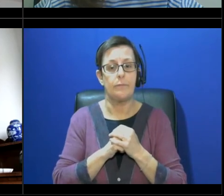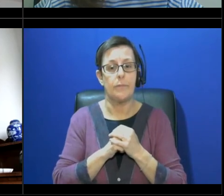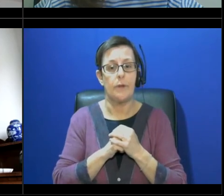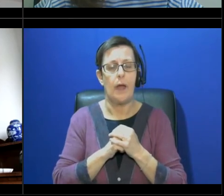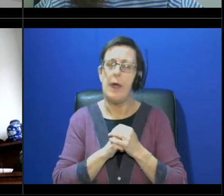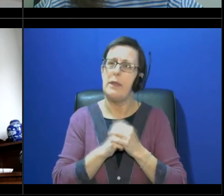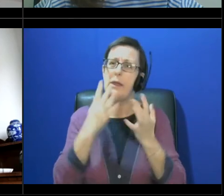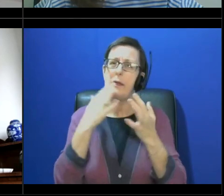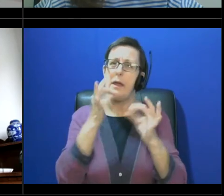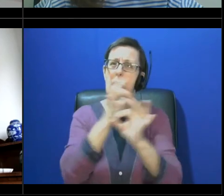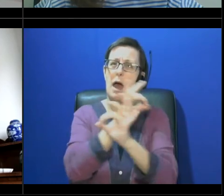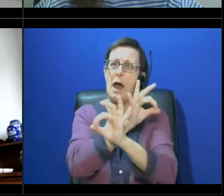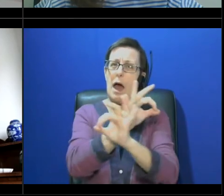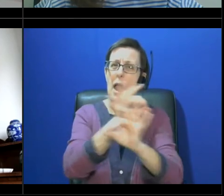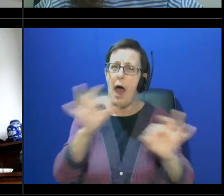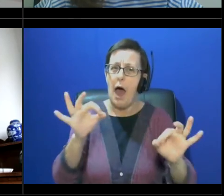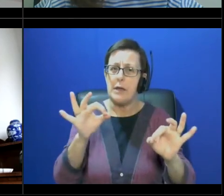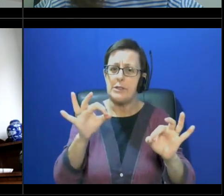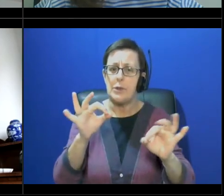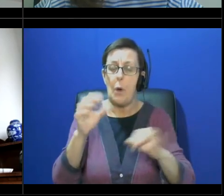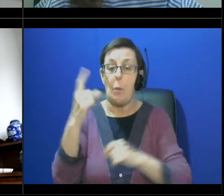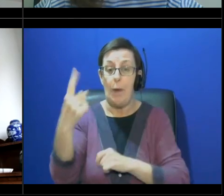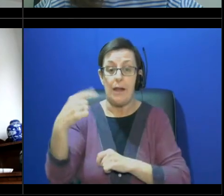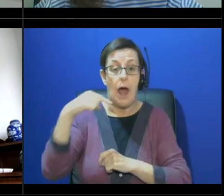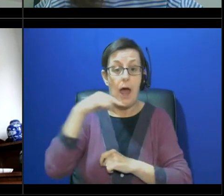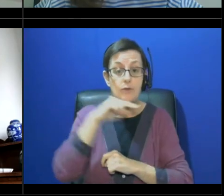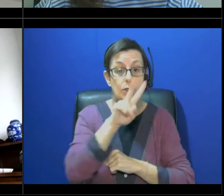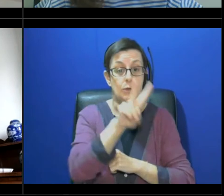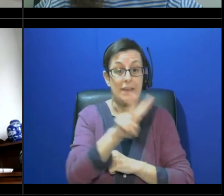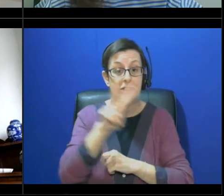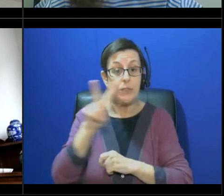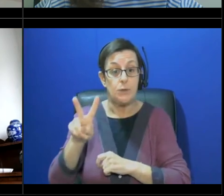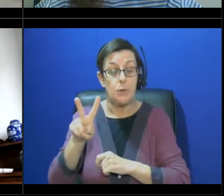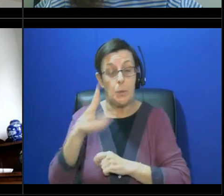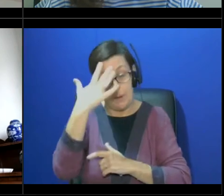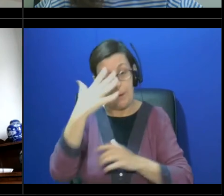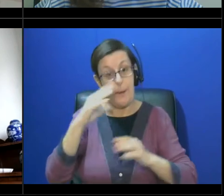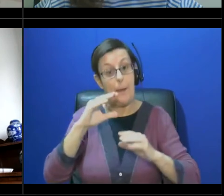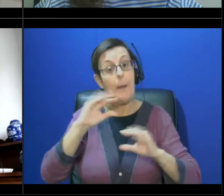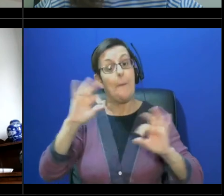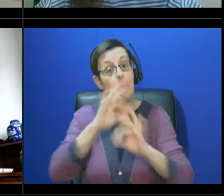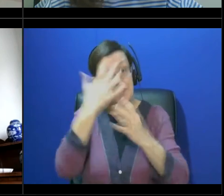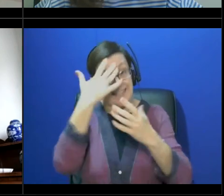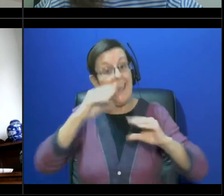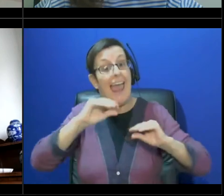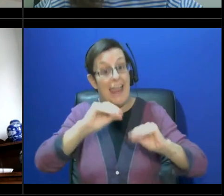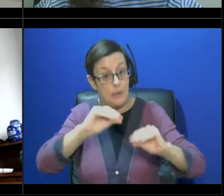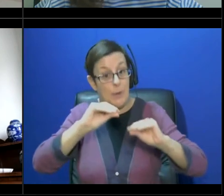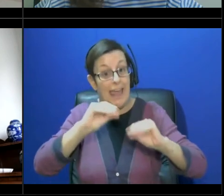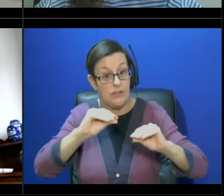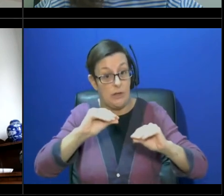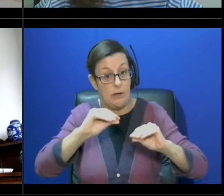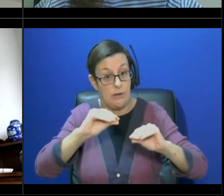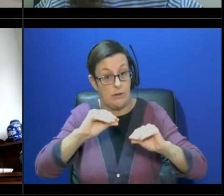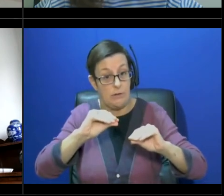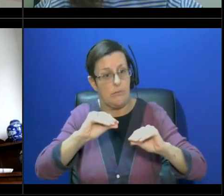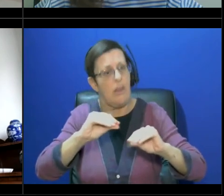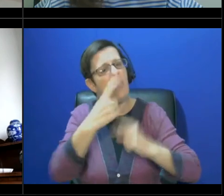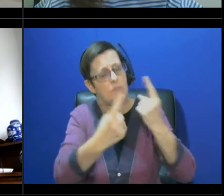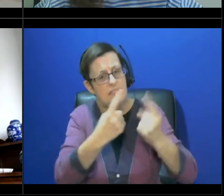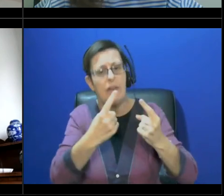think, 122 of the music educators who responded to the music educators survey worked for a music education